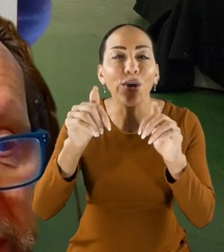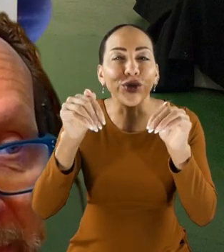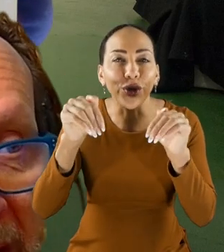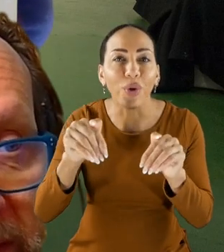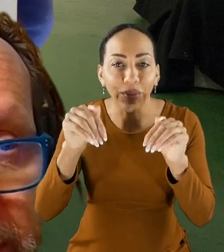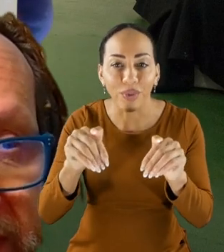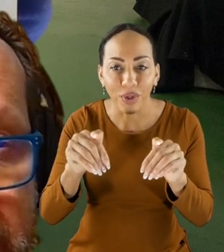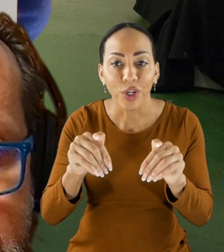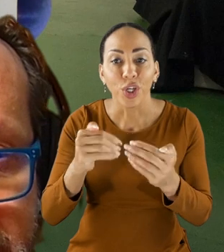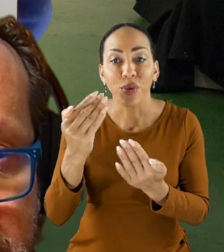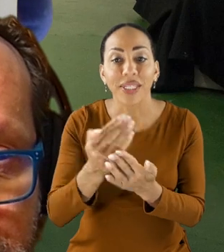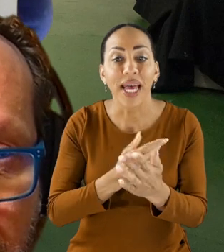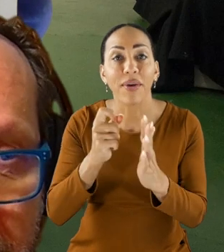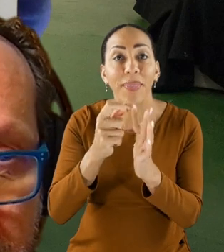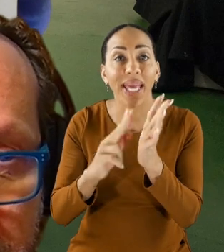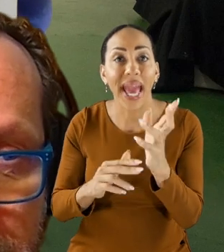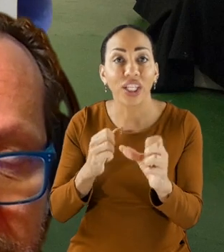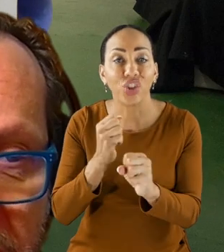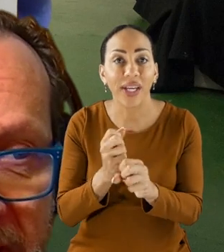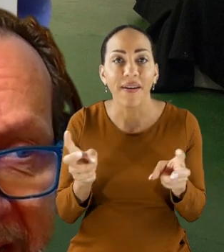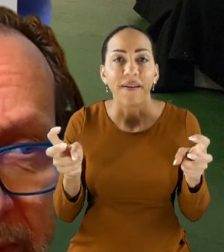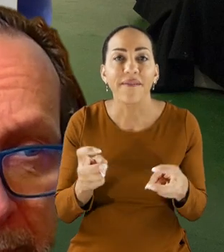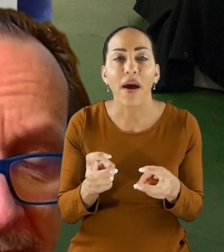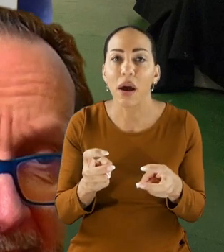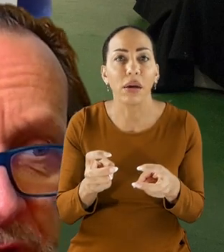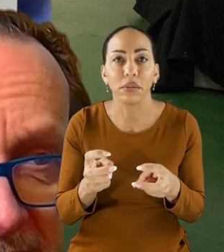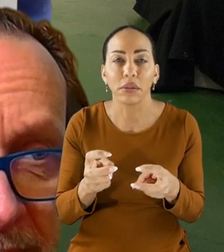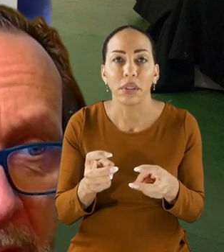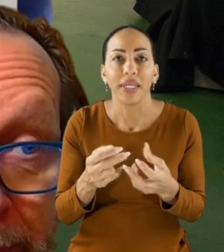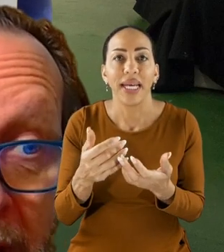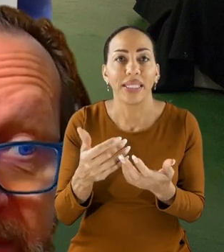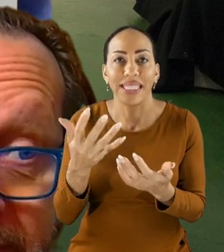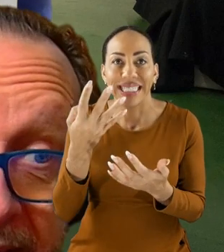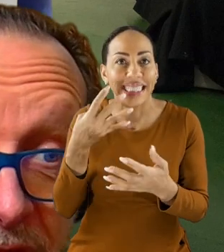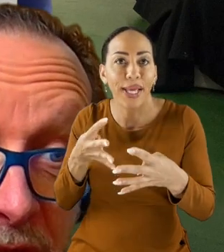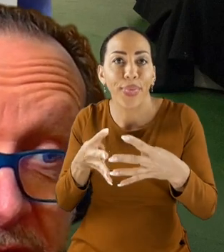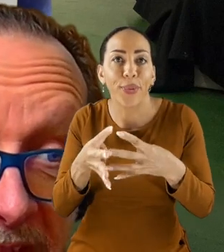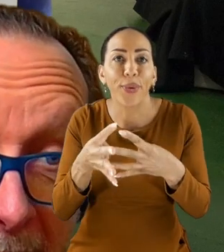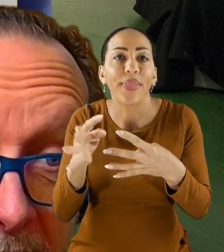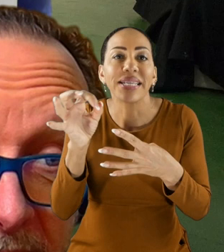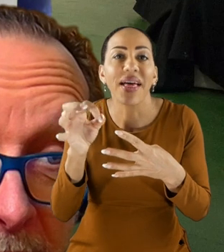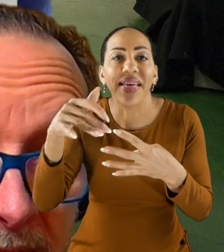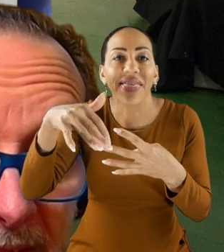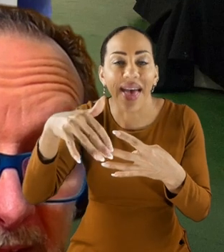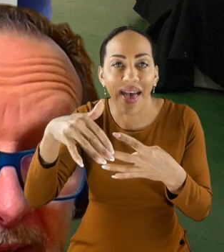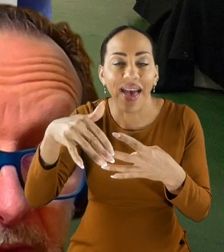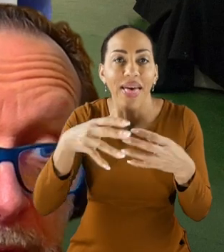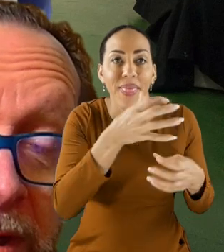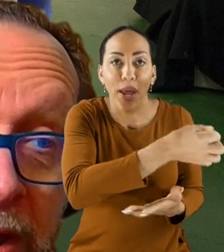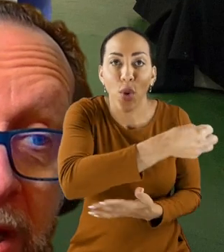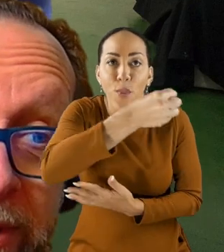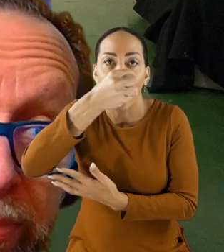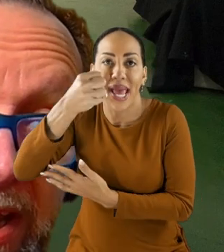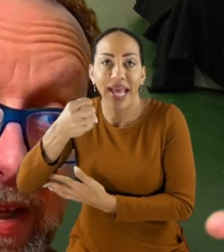remains transparent. If you're familiar with Photoshop, you can actually save a PNG file where part of it is just transparent. There's nothing in it at